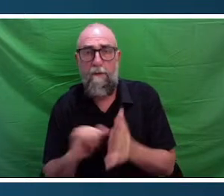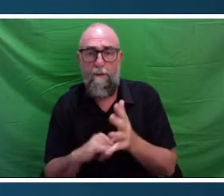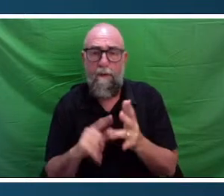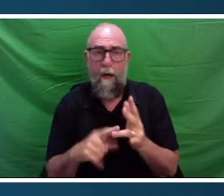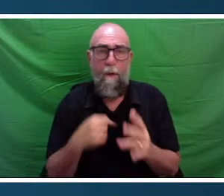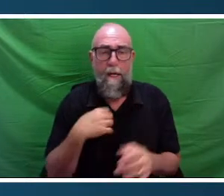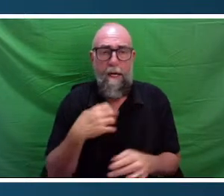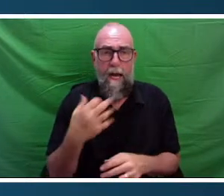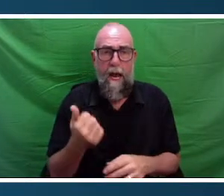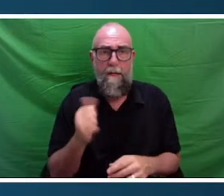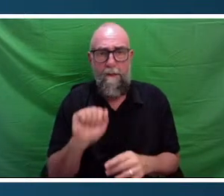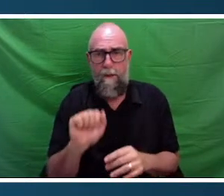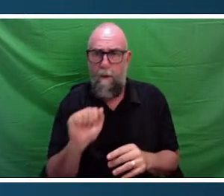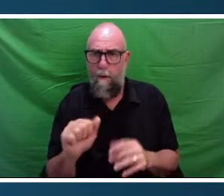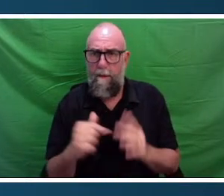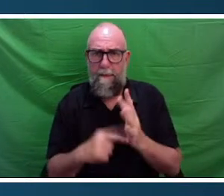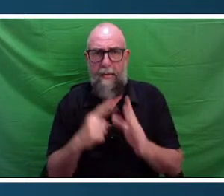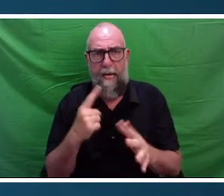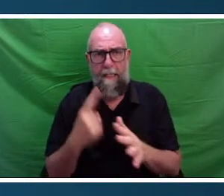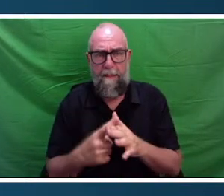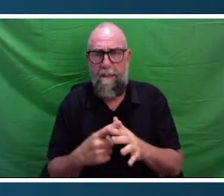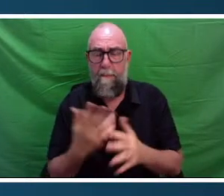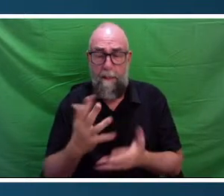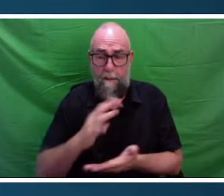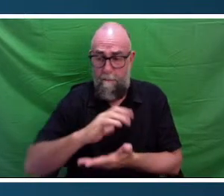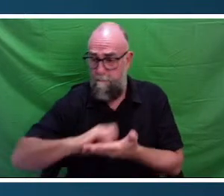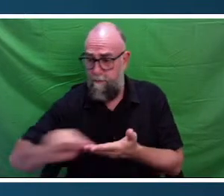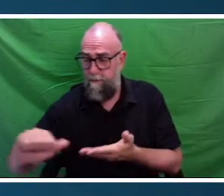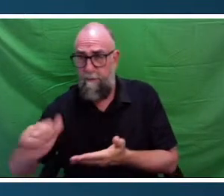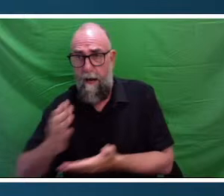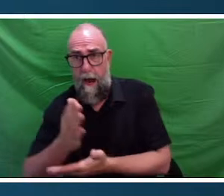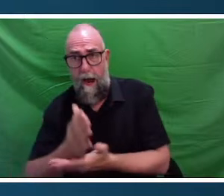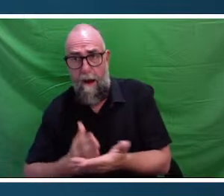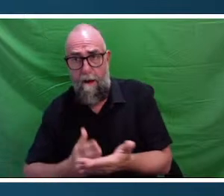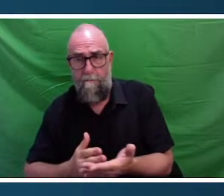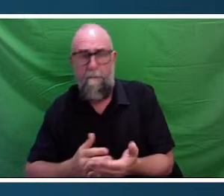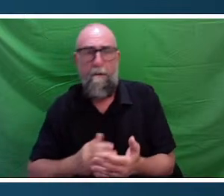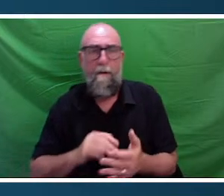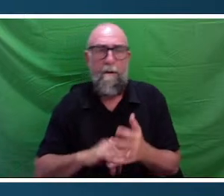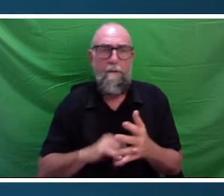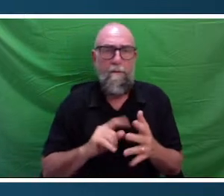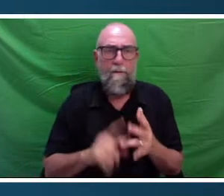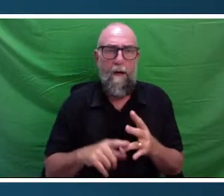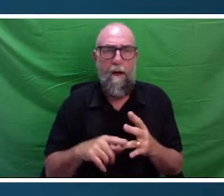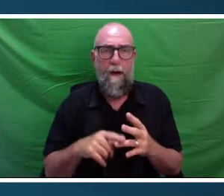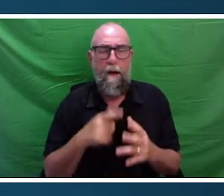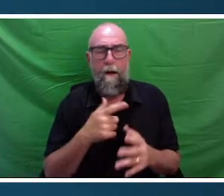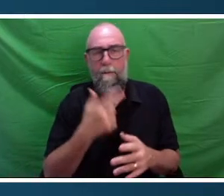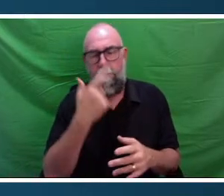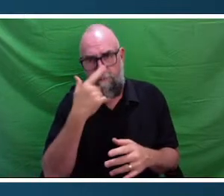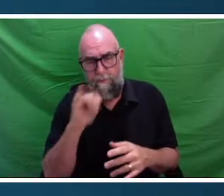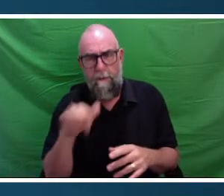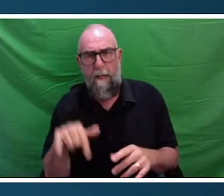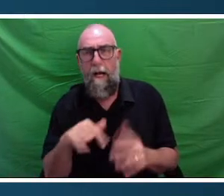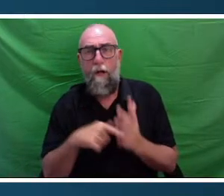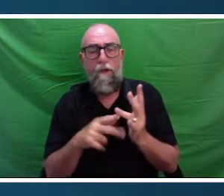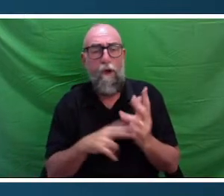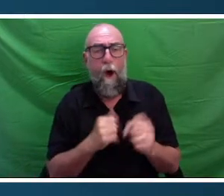going towards these deductions that the employers take out. That, in all honesty, there often isn't the greatest understanding of the levels and why they're going out and